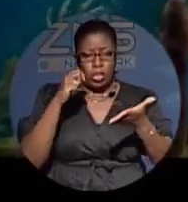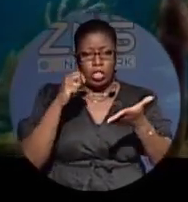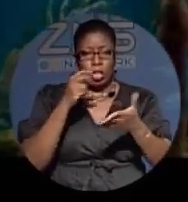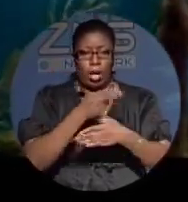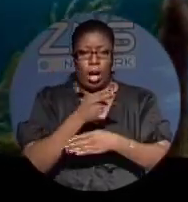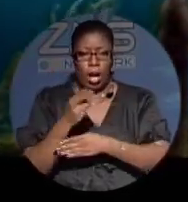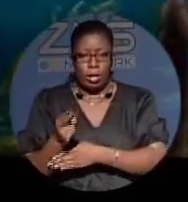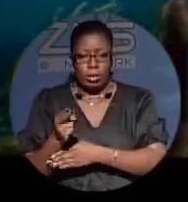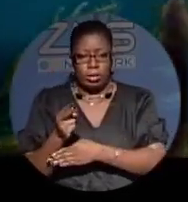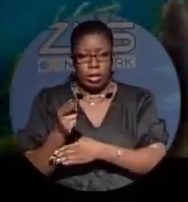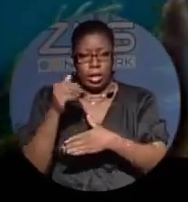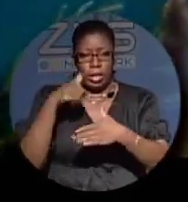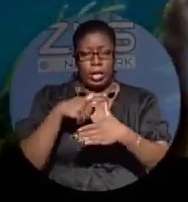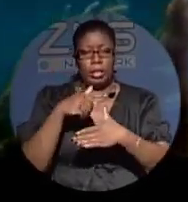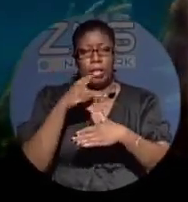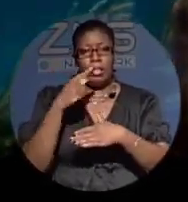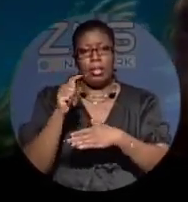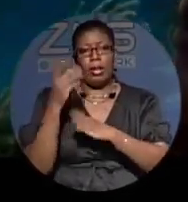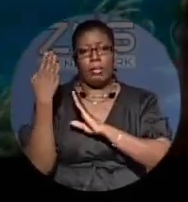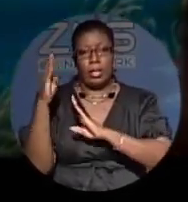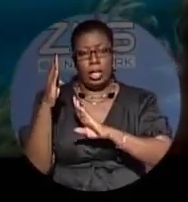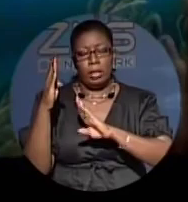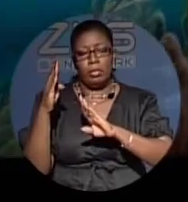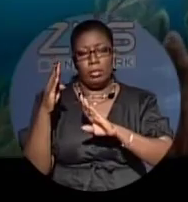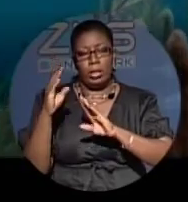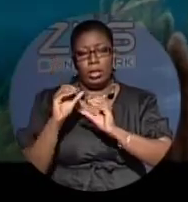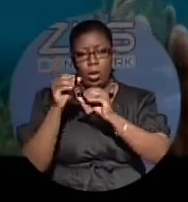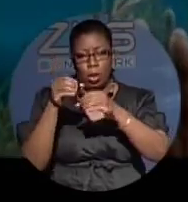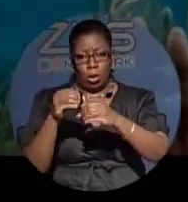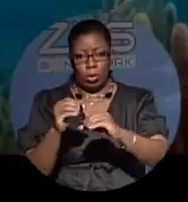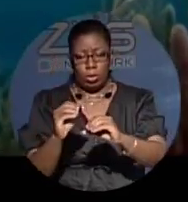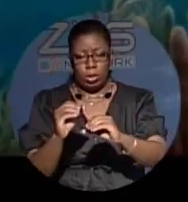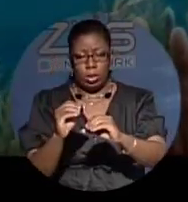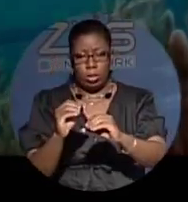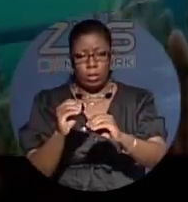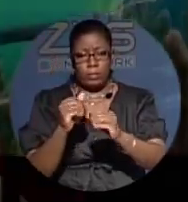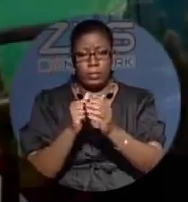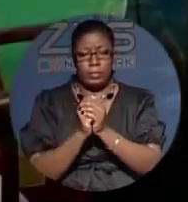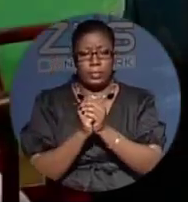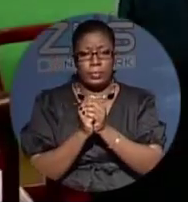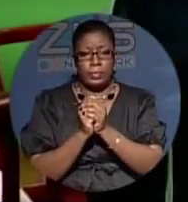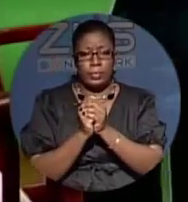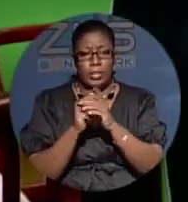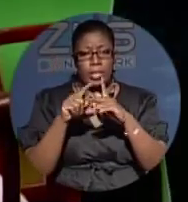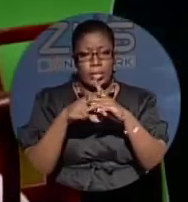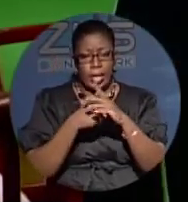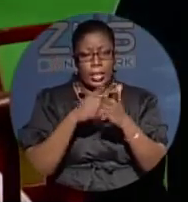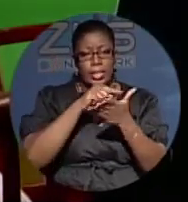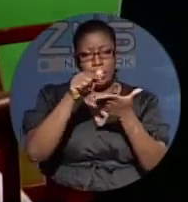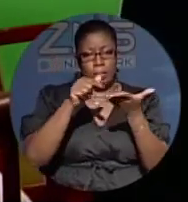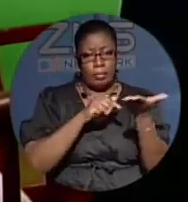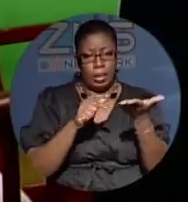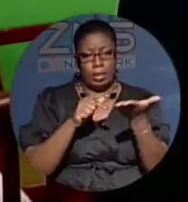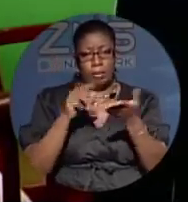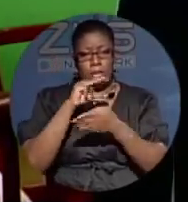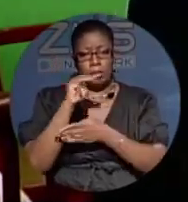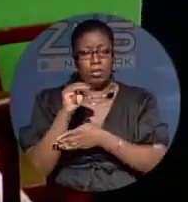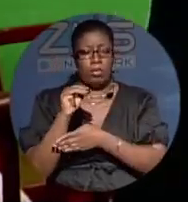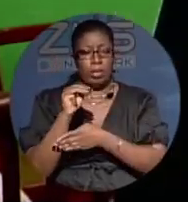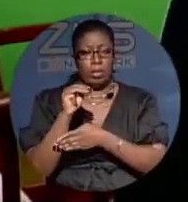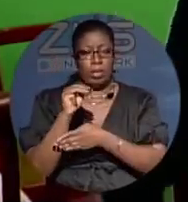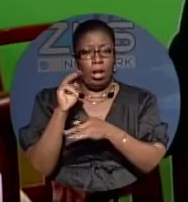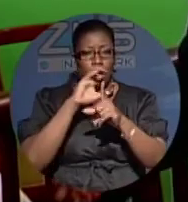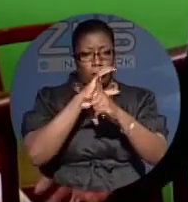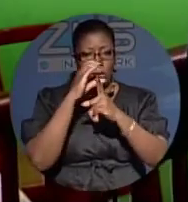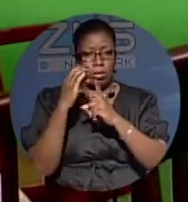artifacts in the Bahamian ocean bed. The moratorium was enforced back in 1999. Starting the debate was Minister of Youth, Sports and Culture and Member